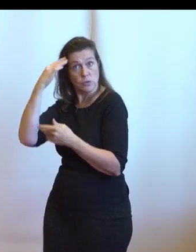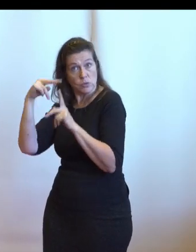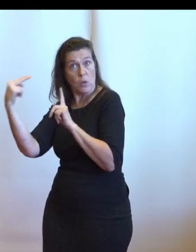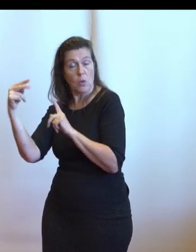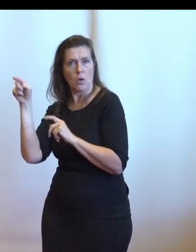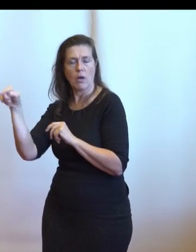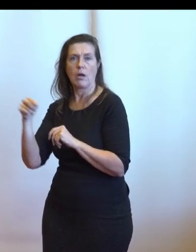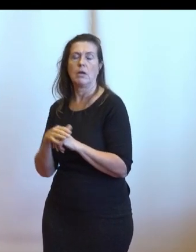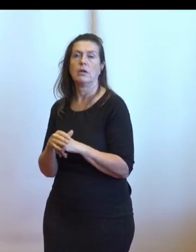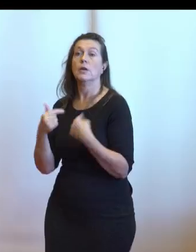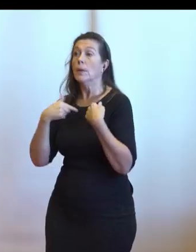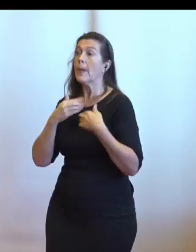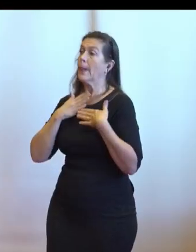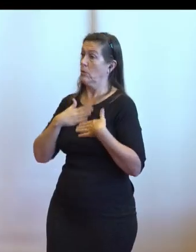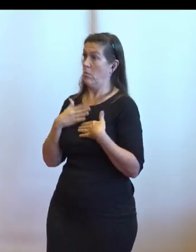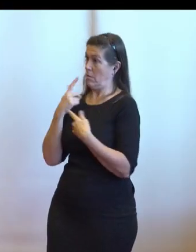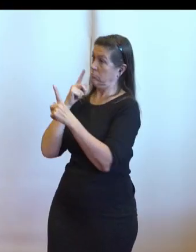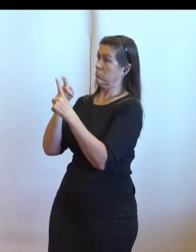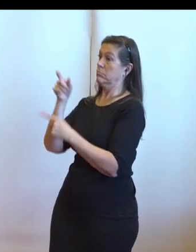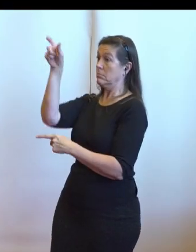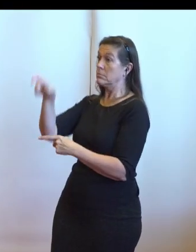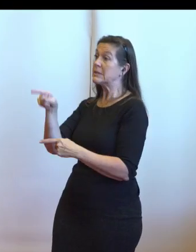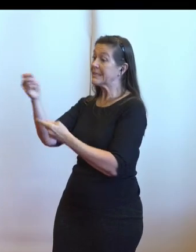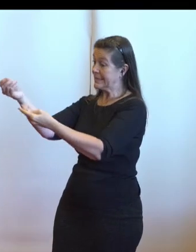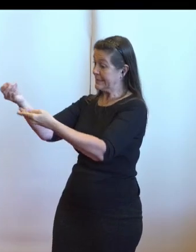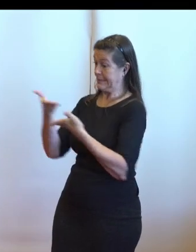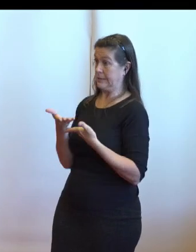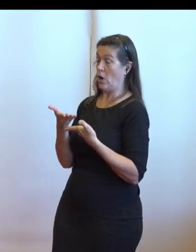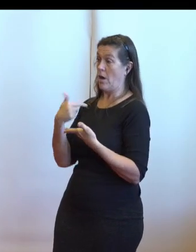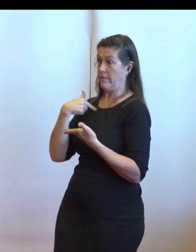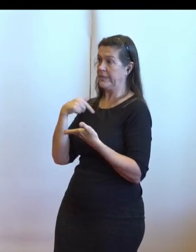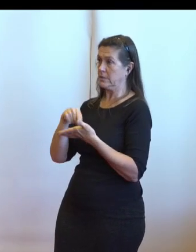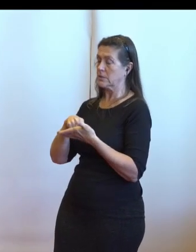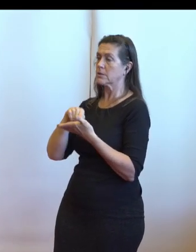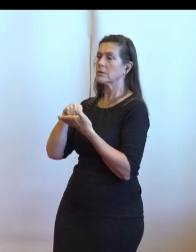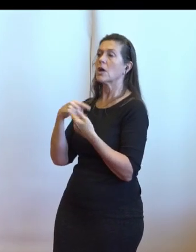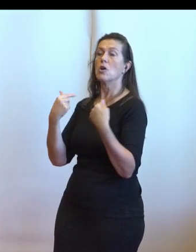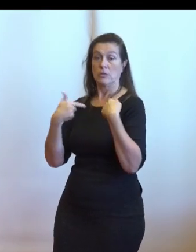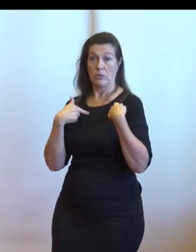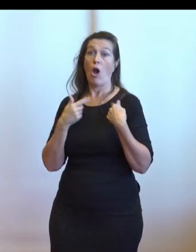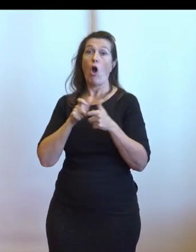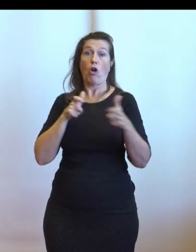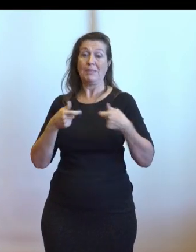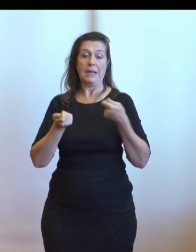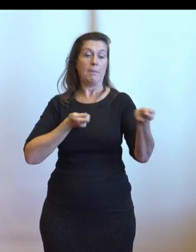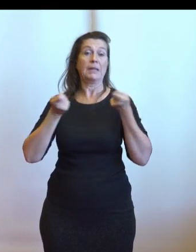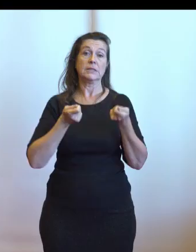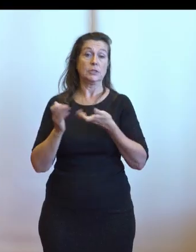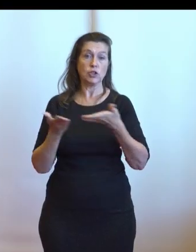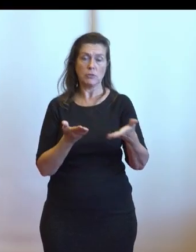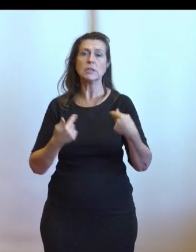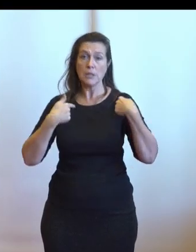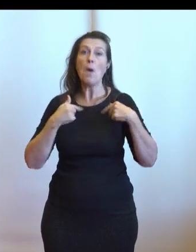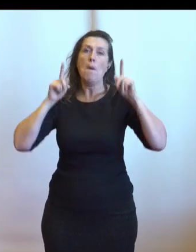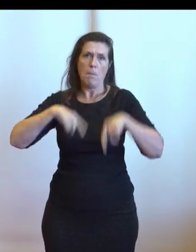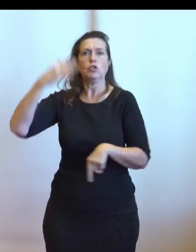people's people to deliver services to us? They should, you know, a developer coming from a managed services company should know how to develop in an accessible way,